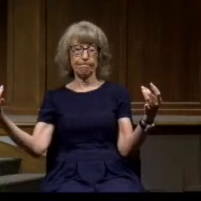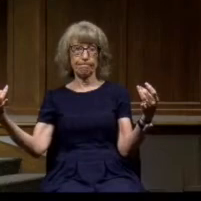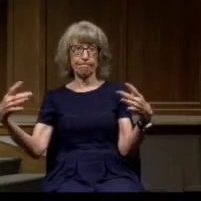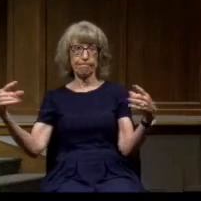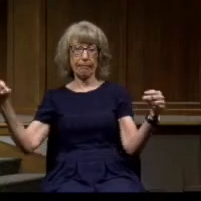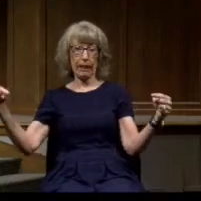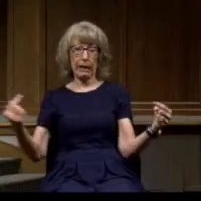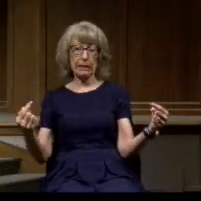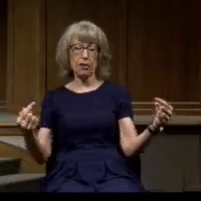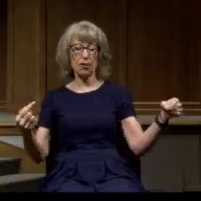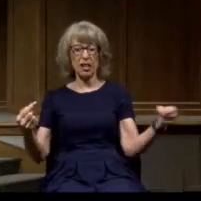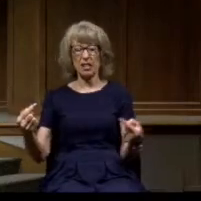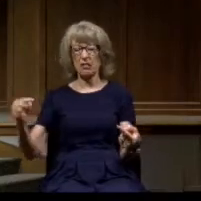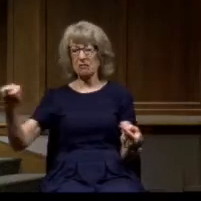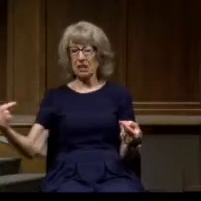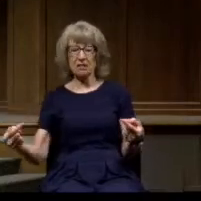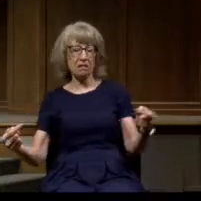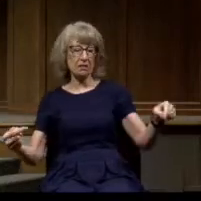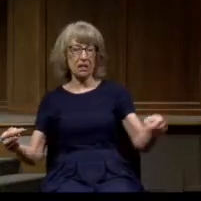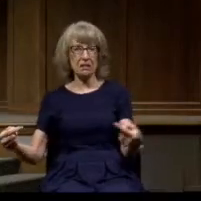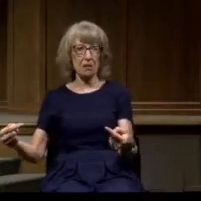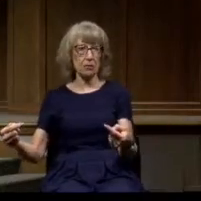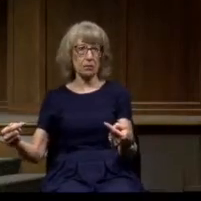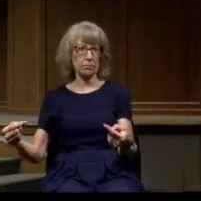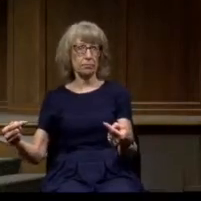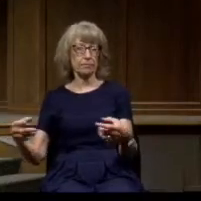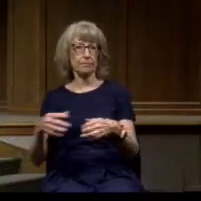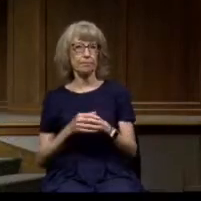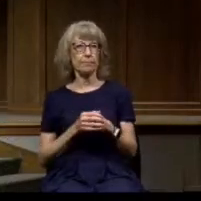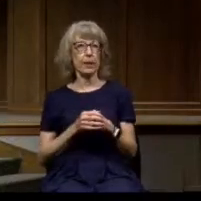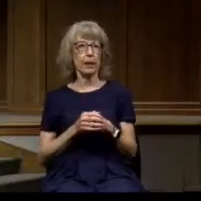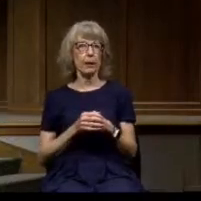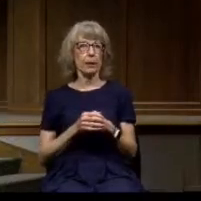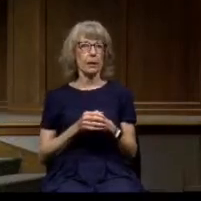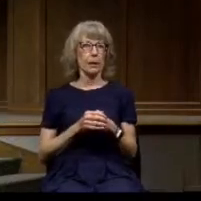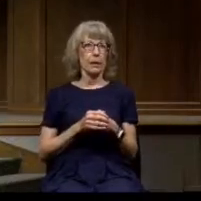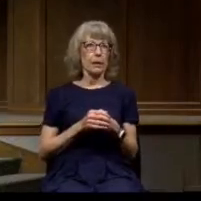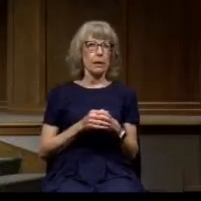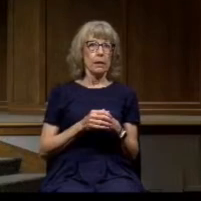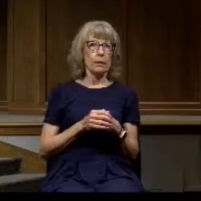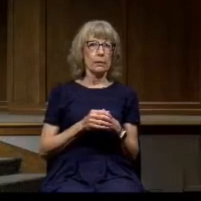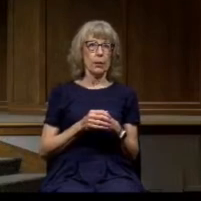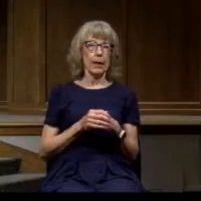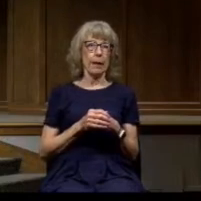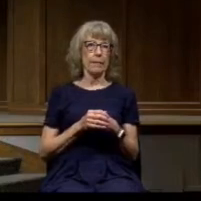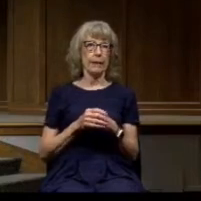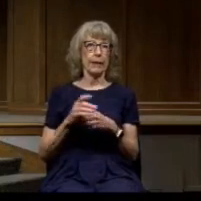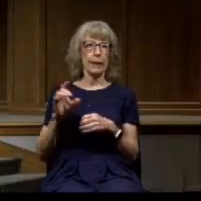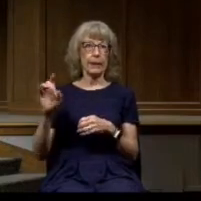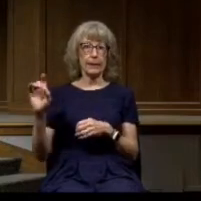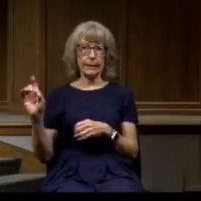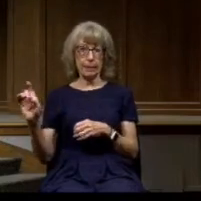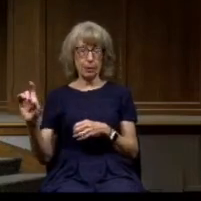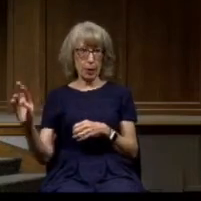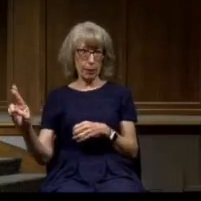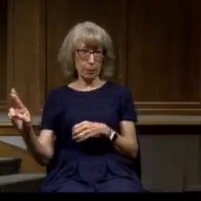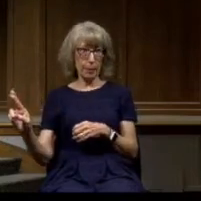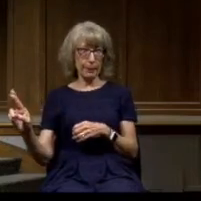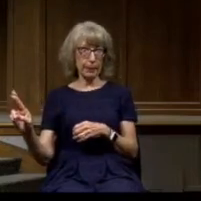for presidency. The two parties back then are the Federalists and the Democratic Republicans, and it